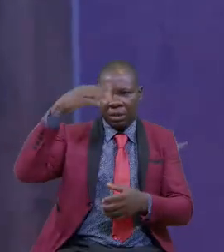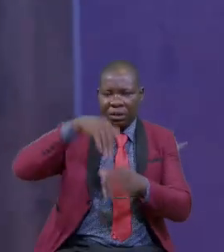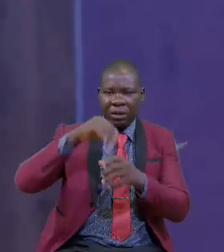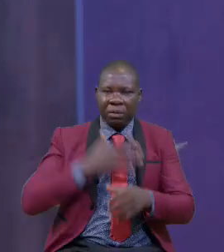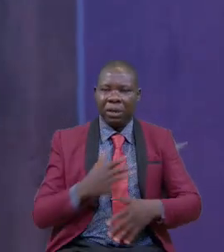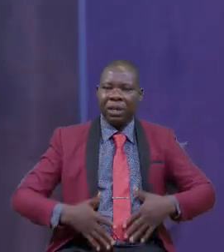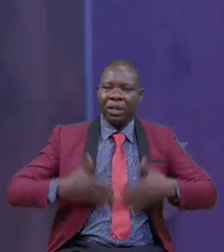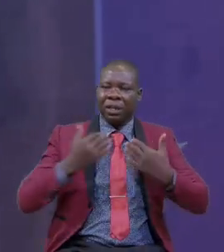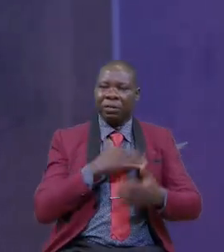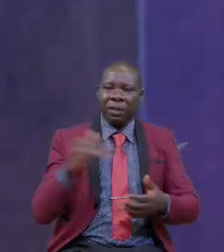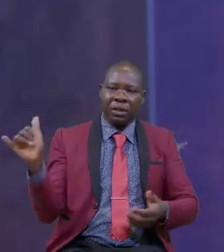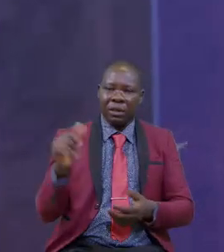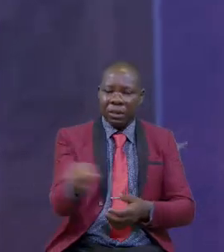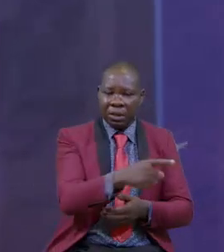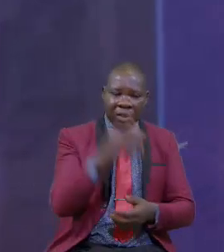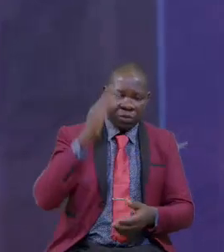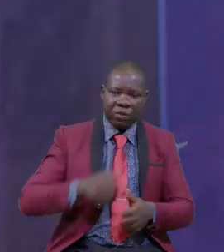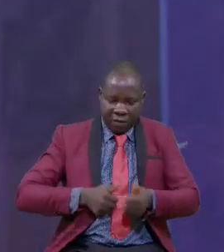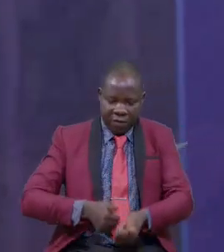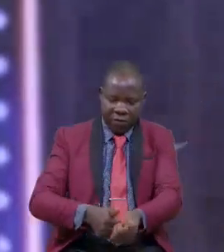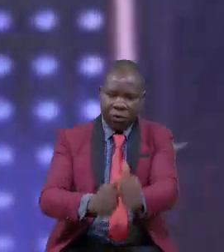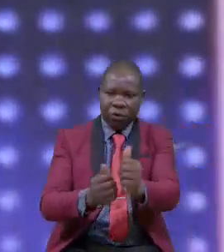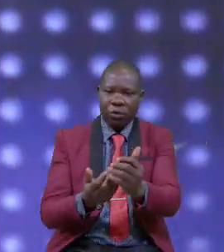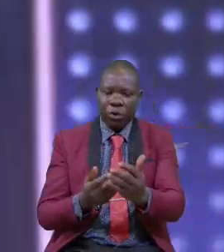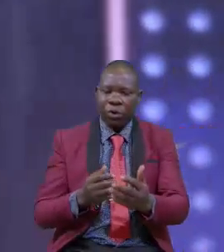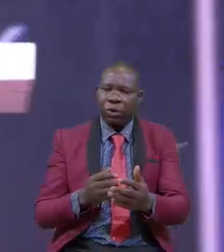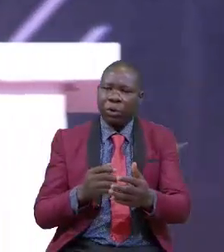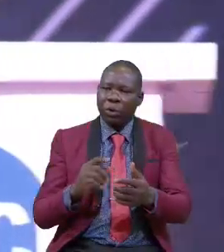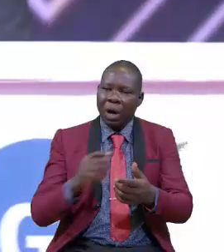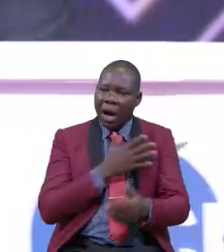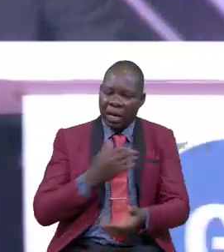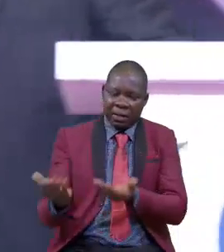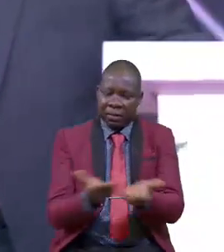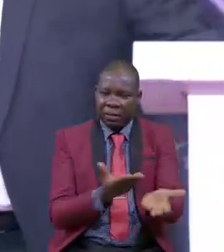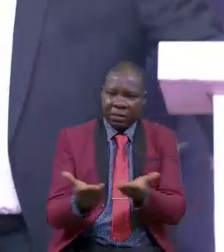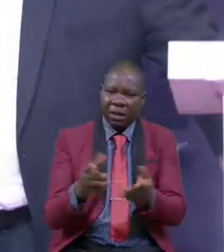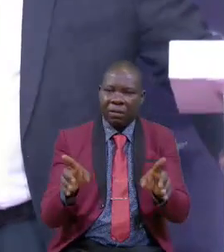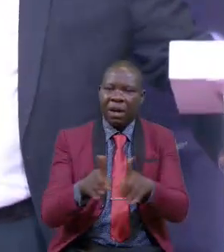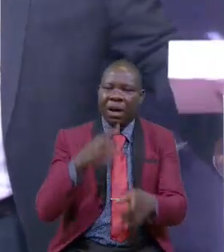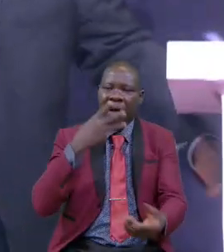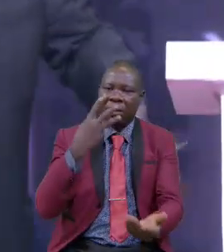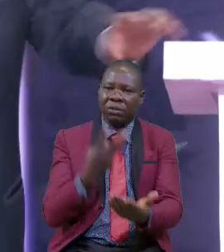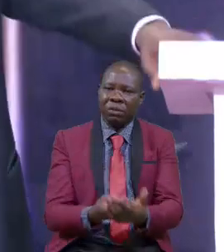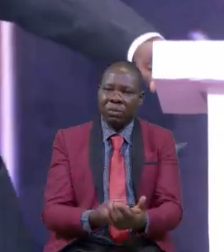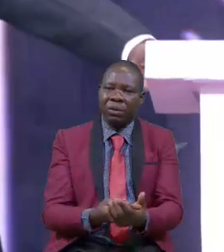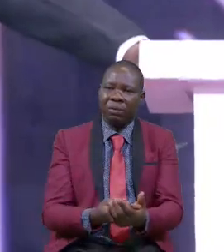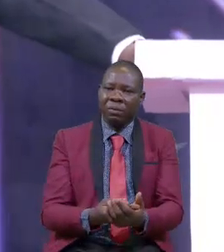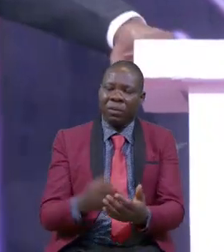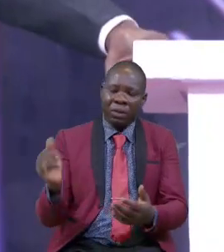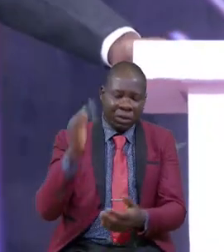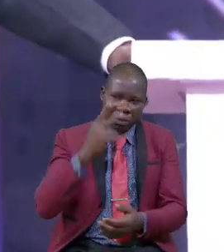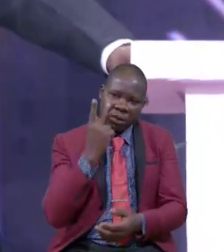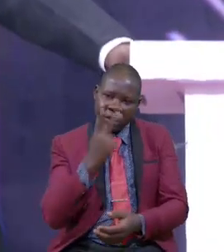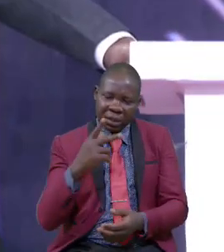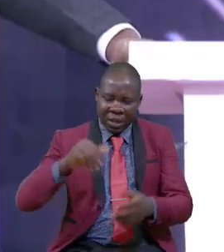will serve as well. They will look at the areas of my life and they will say, well,